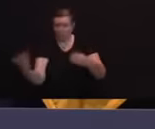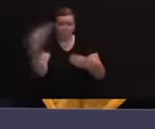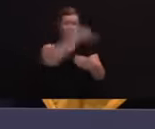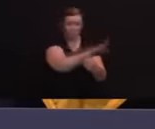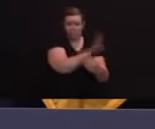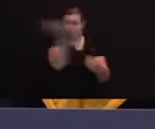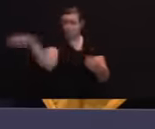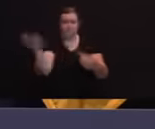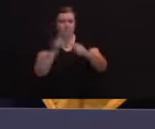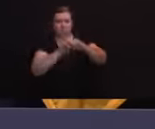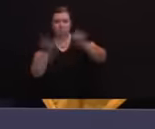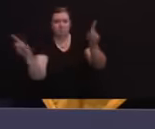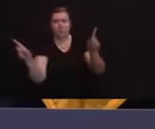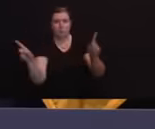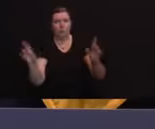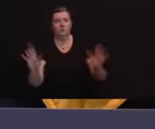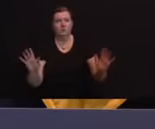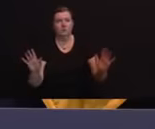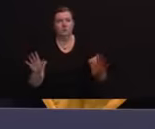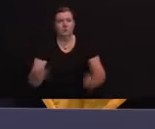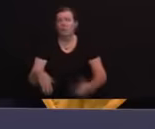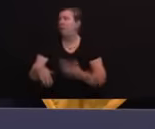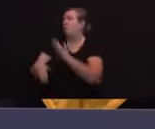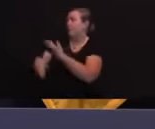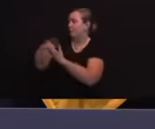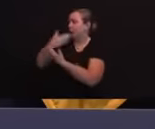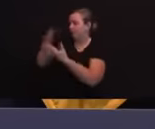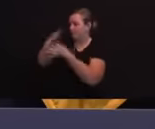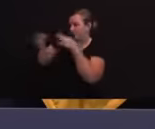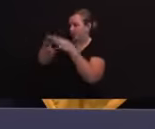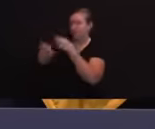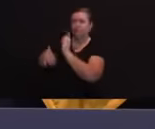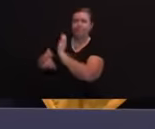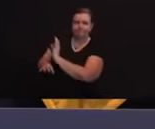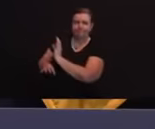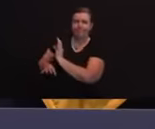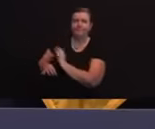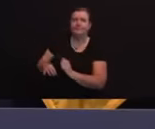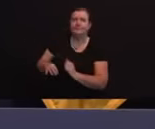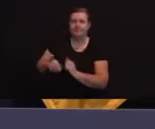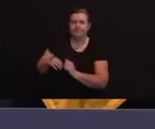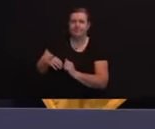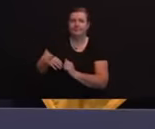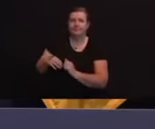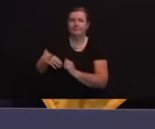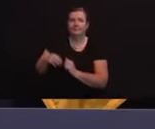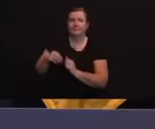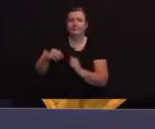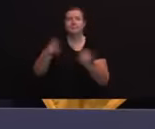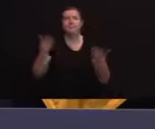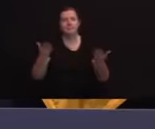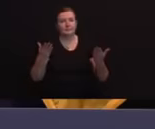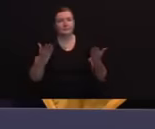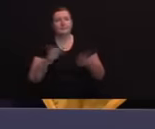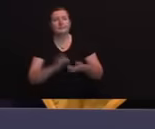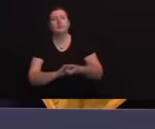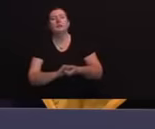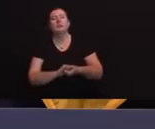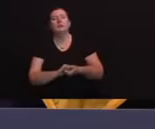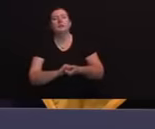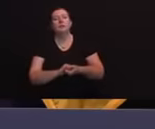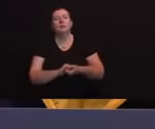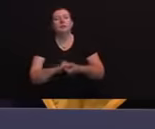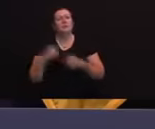care residents, especially as the holidays are upon us. Secondly, just quite striking today, we've talked over the past couple of